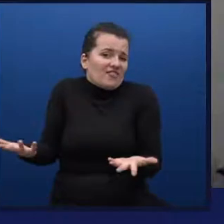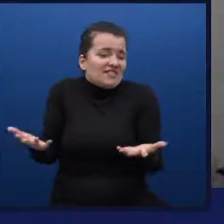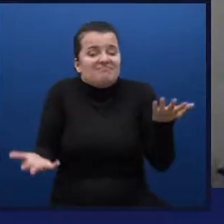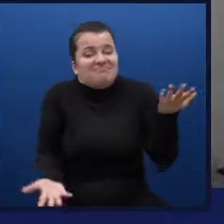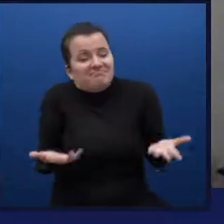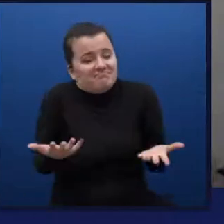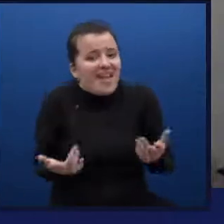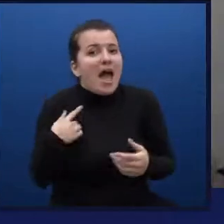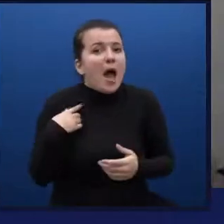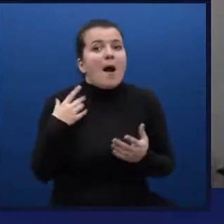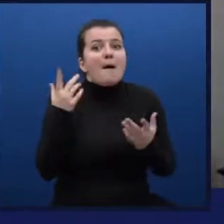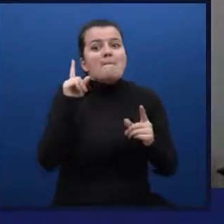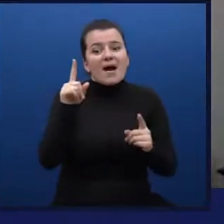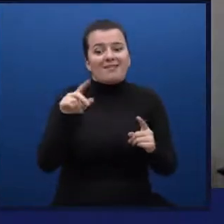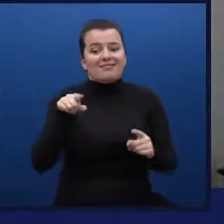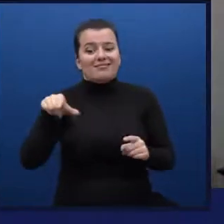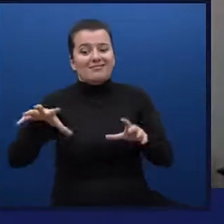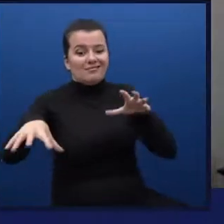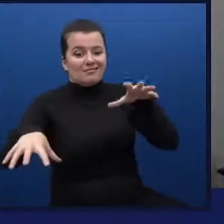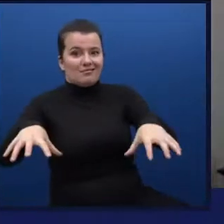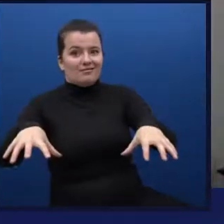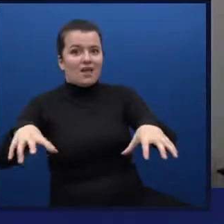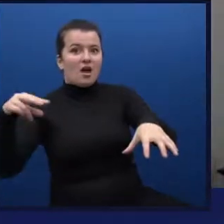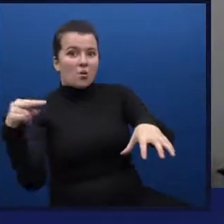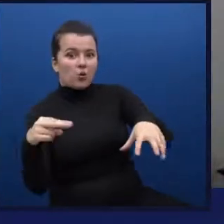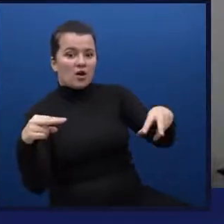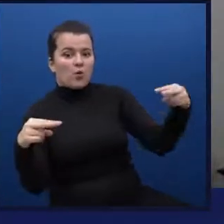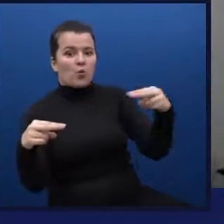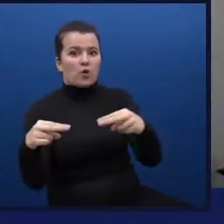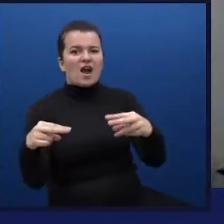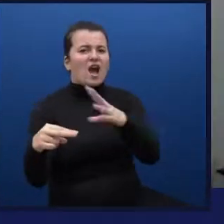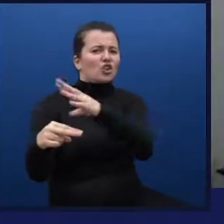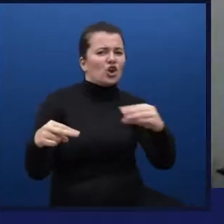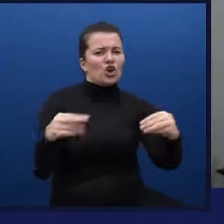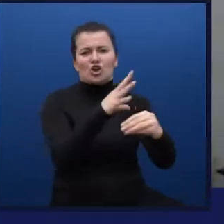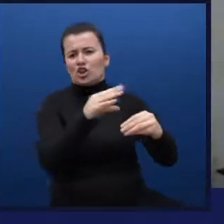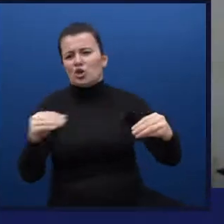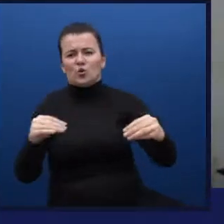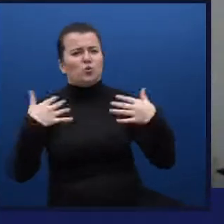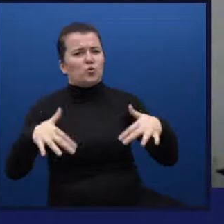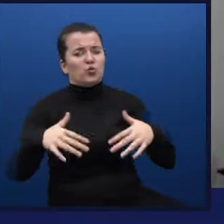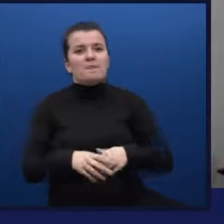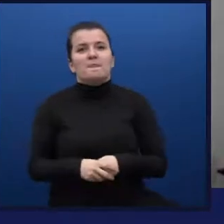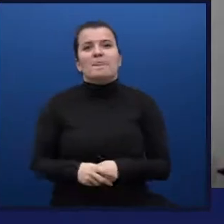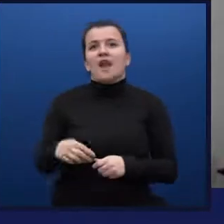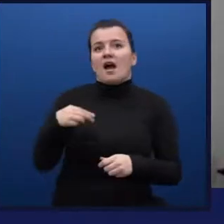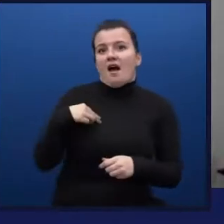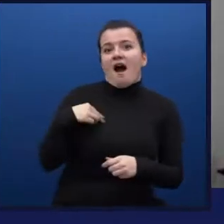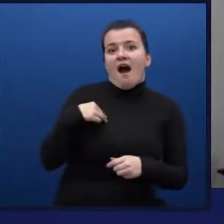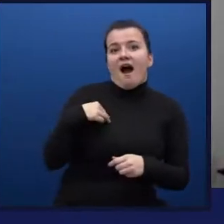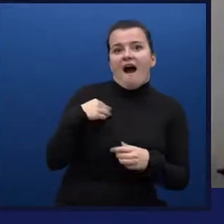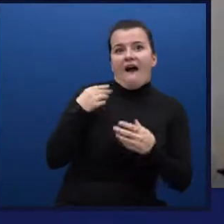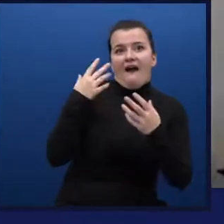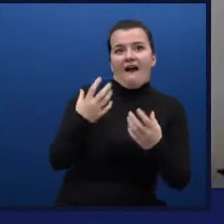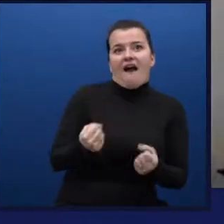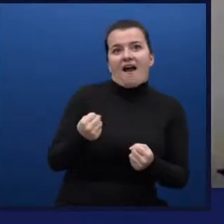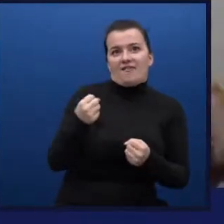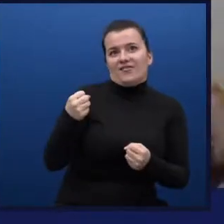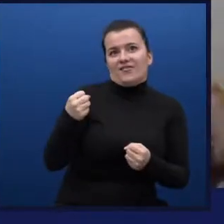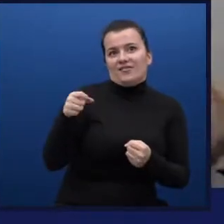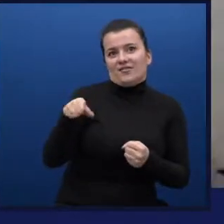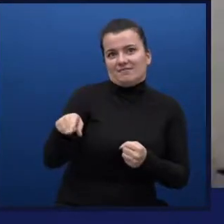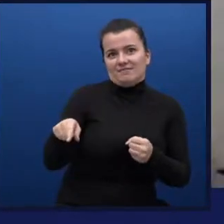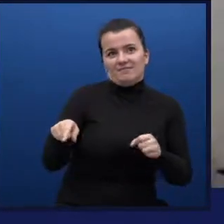much that we can learn from both sides, the analytical mind. And I actually, at HackerU, I have a full stack development team and a